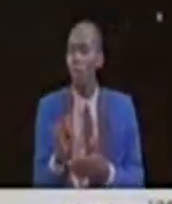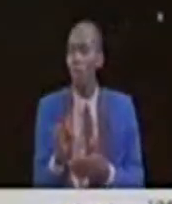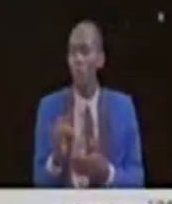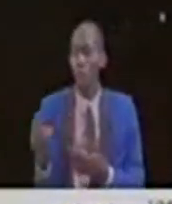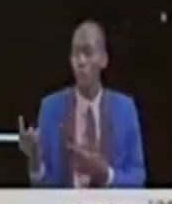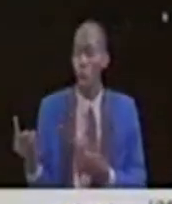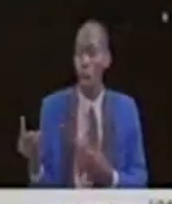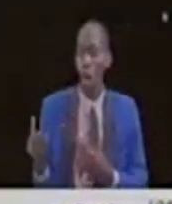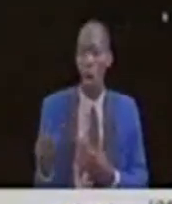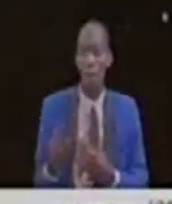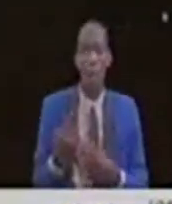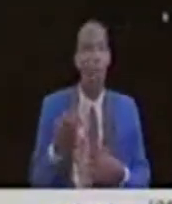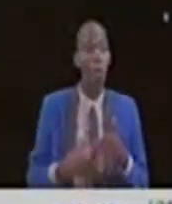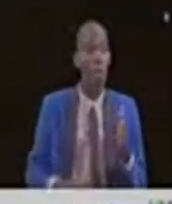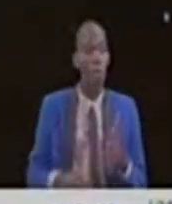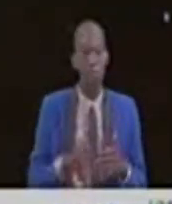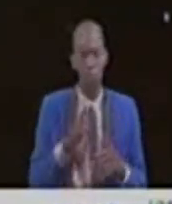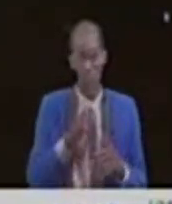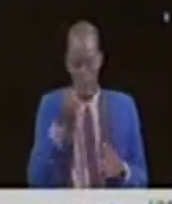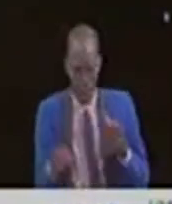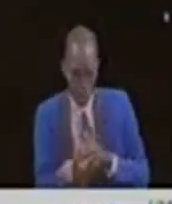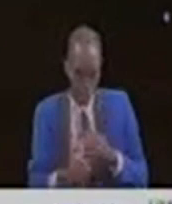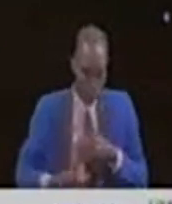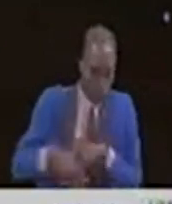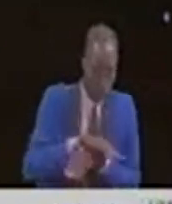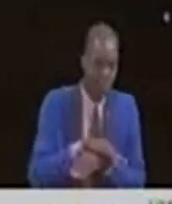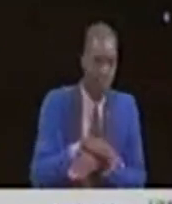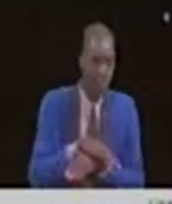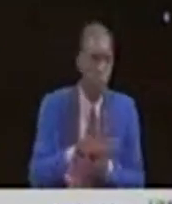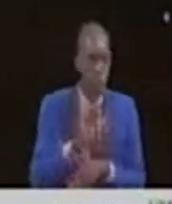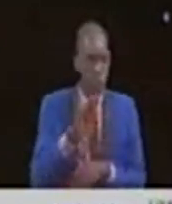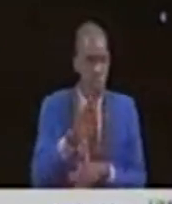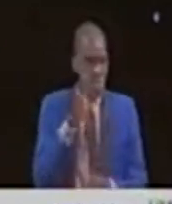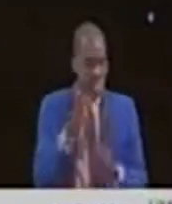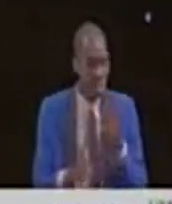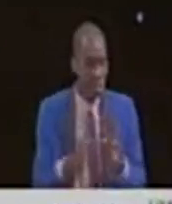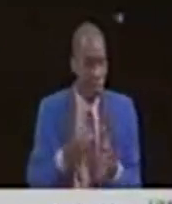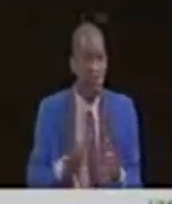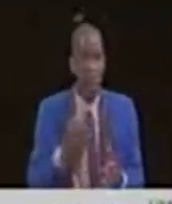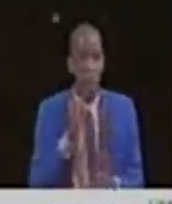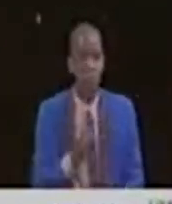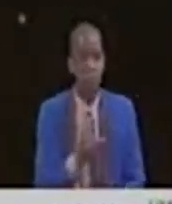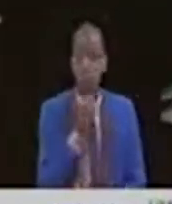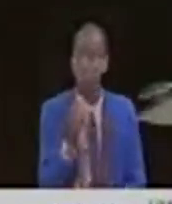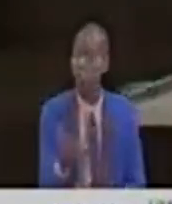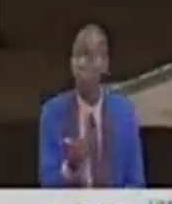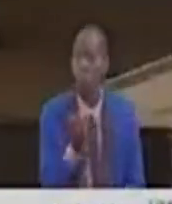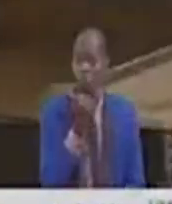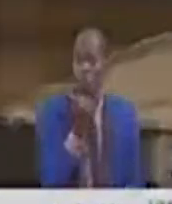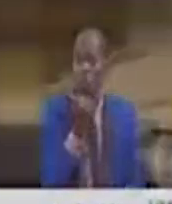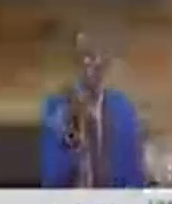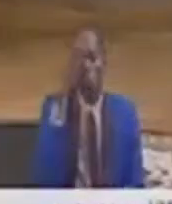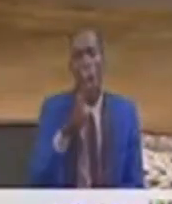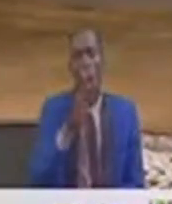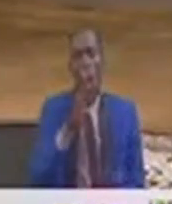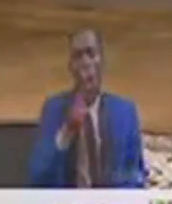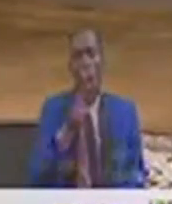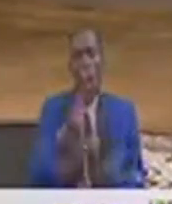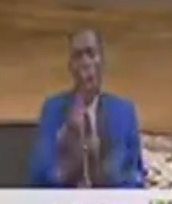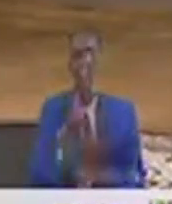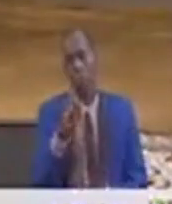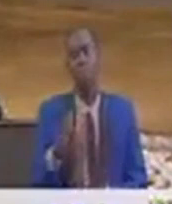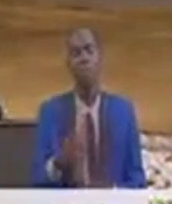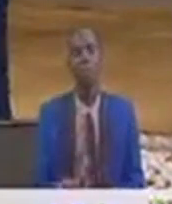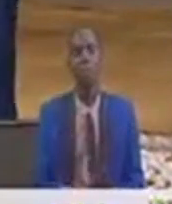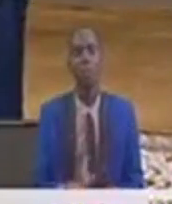up. Now, if it's not sinful, are you covering it up? And or if your wife is coming and you say, I